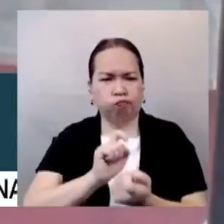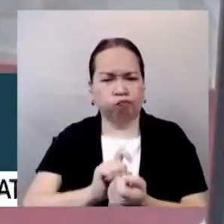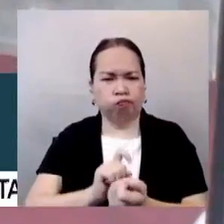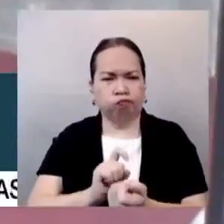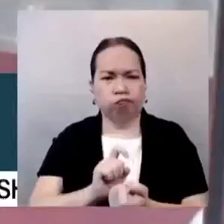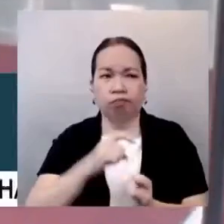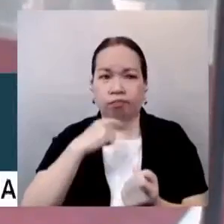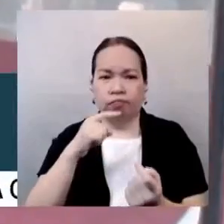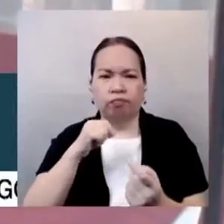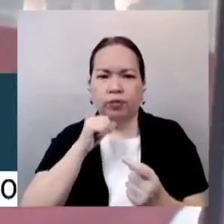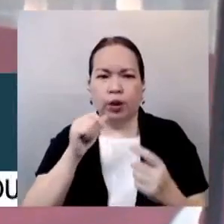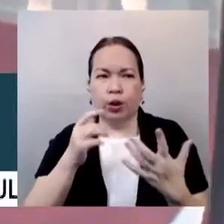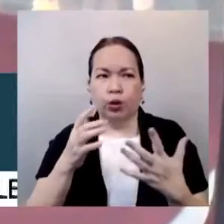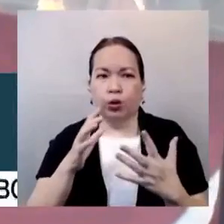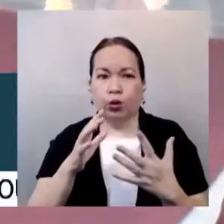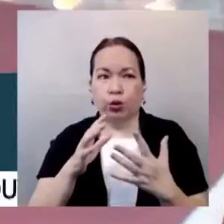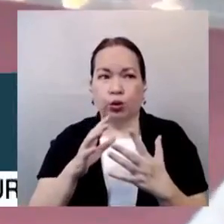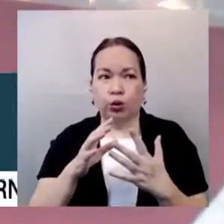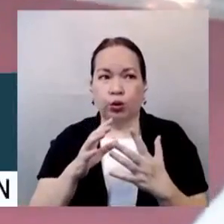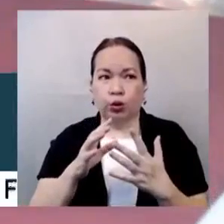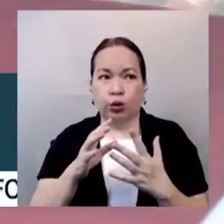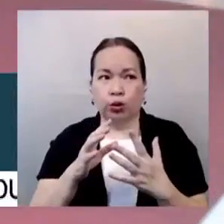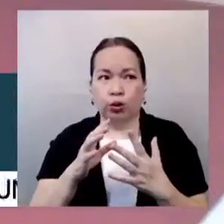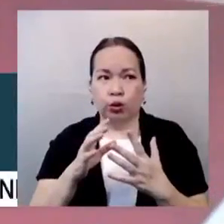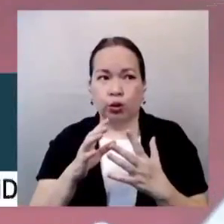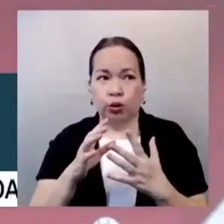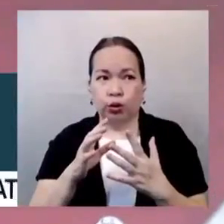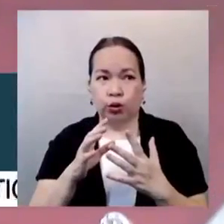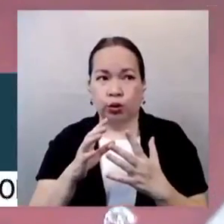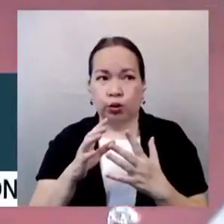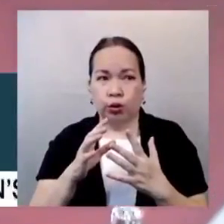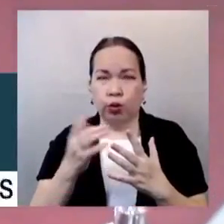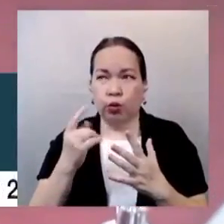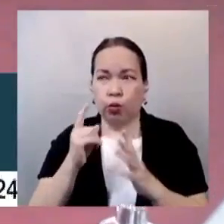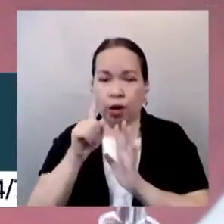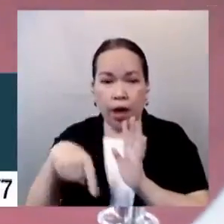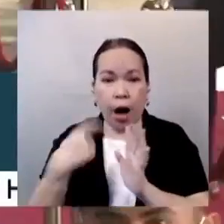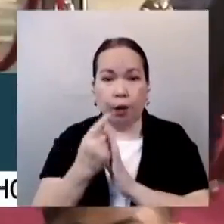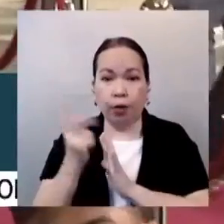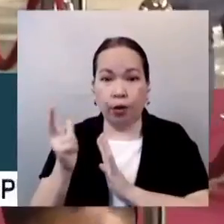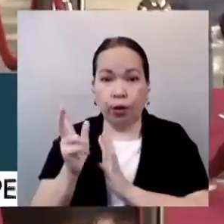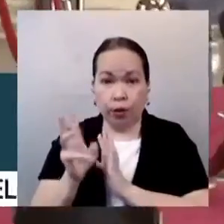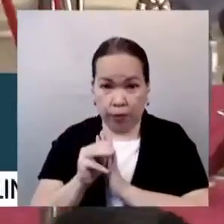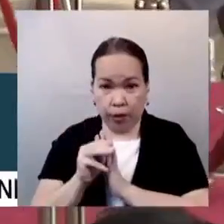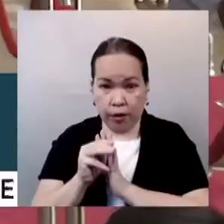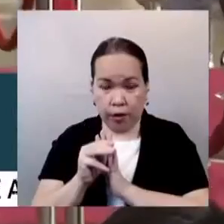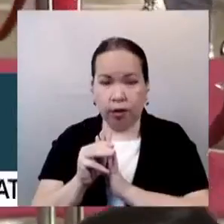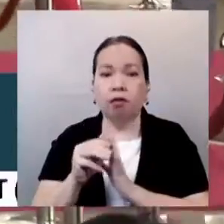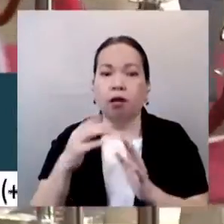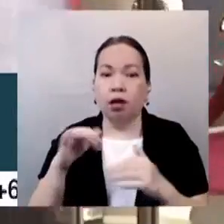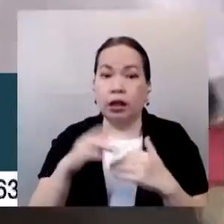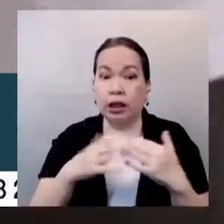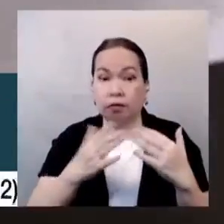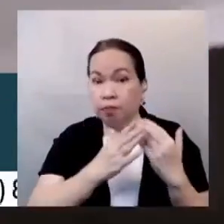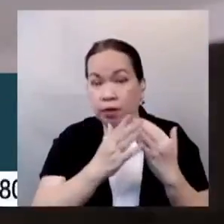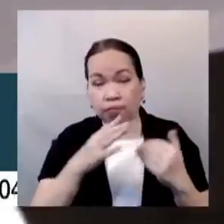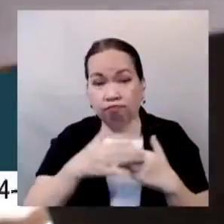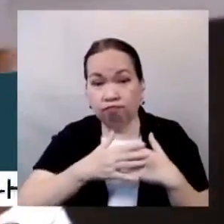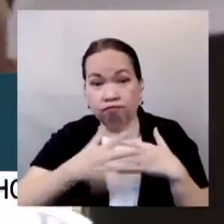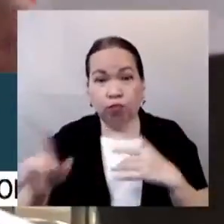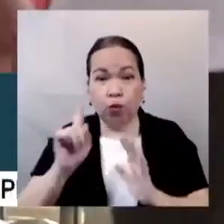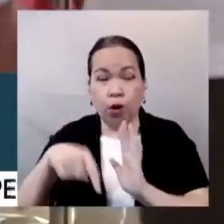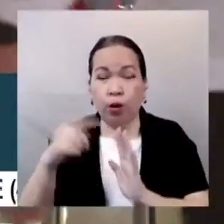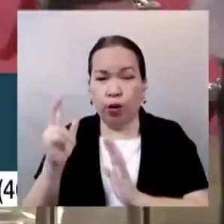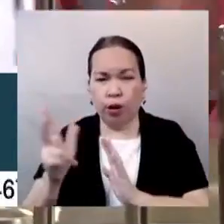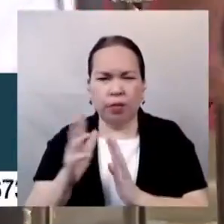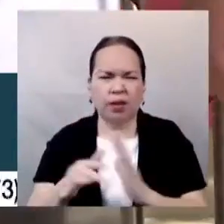it should not last for over 1 minute and 30 minutes, as the president feels that anything beyond that time frame or that mark is